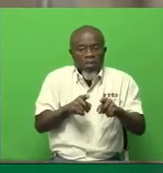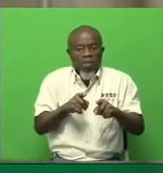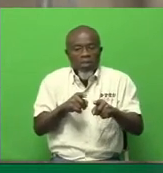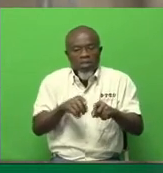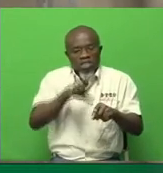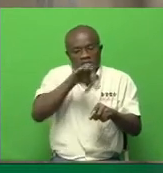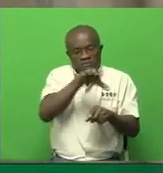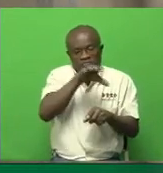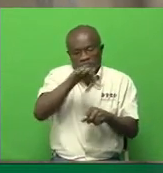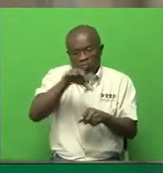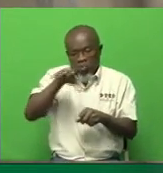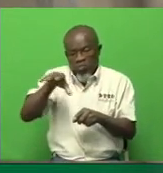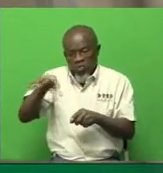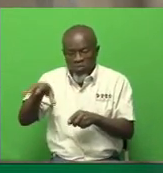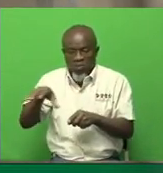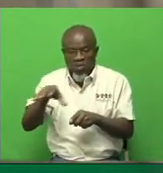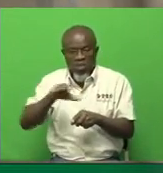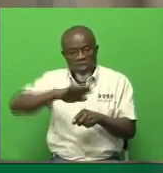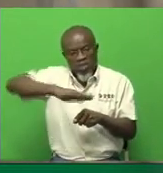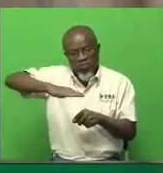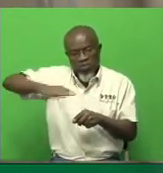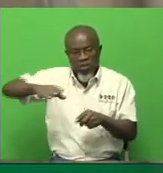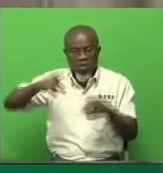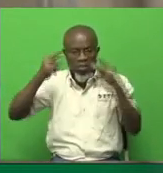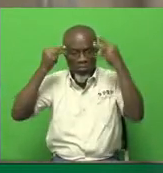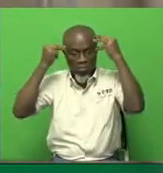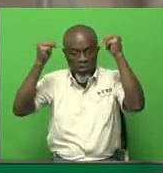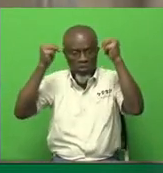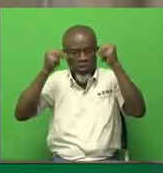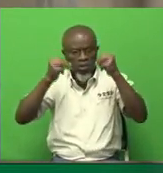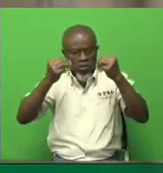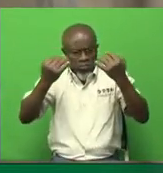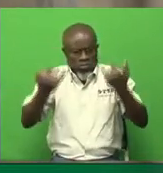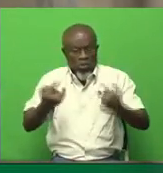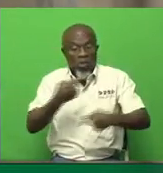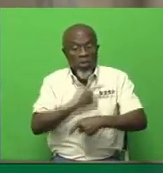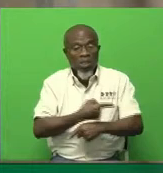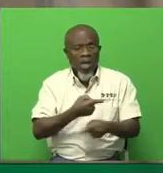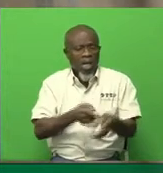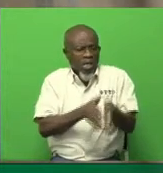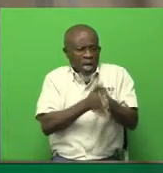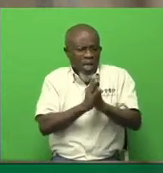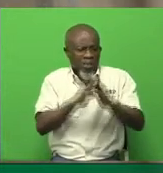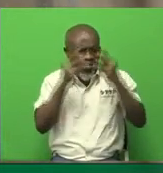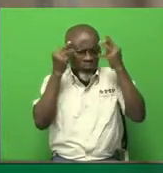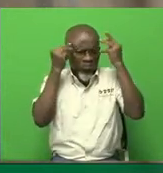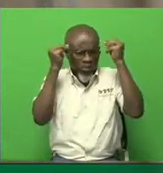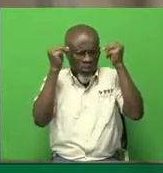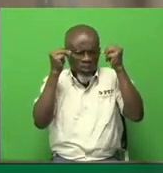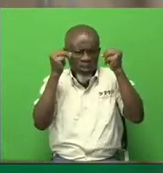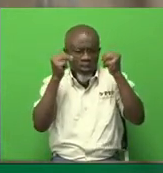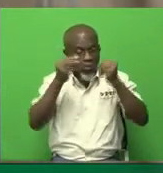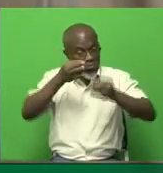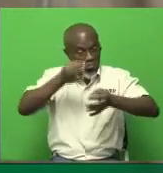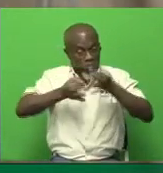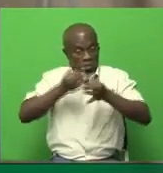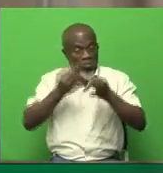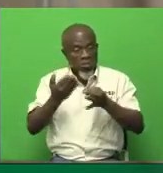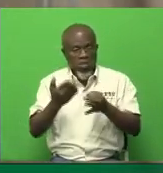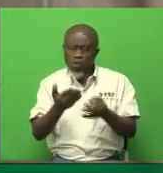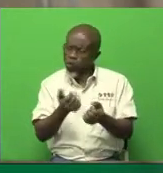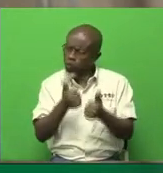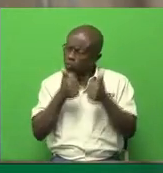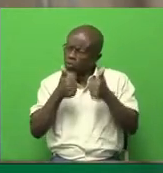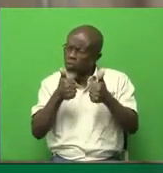and the various Ministries today Mr Deputy speaker I want to ask the minister if things are so good